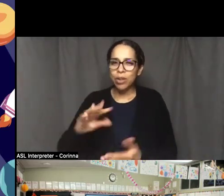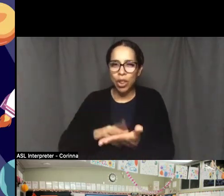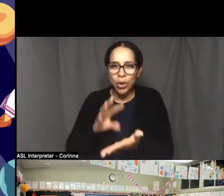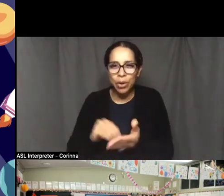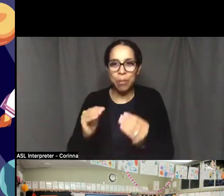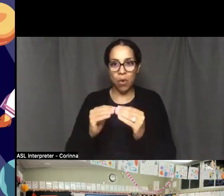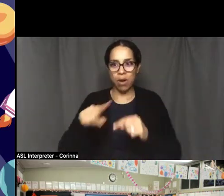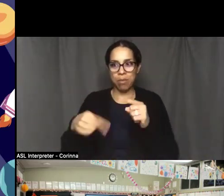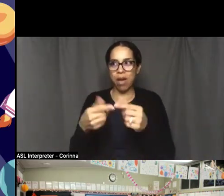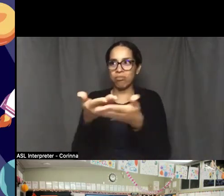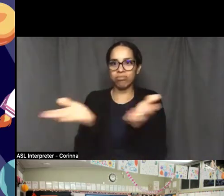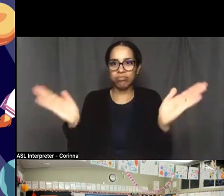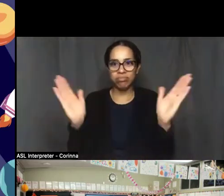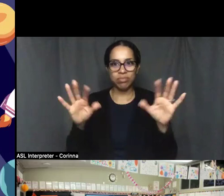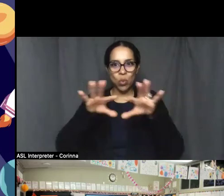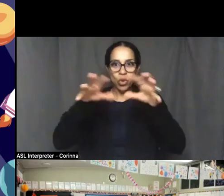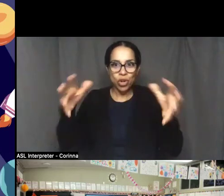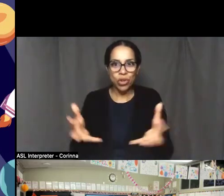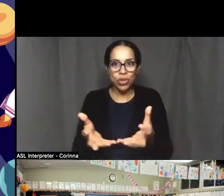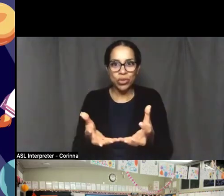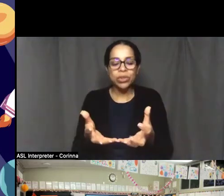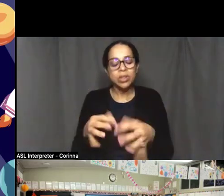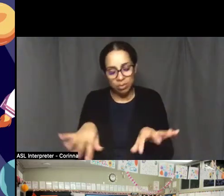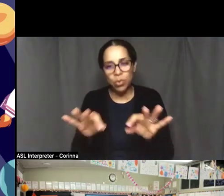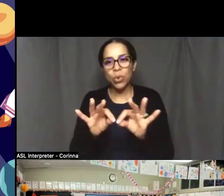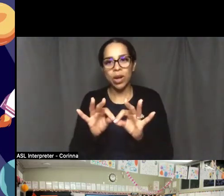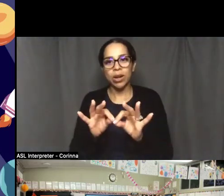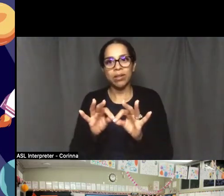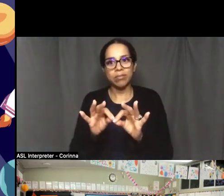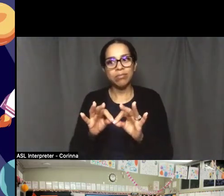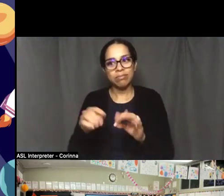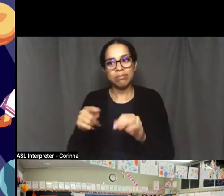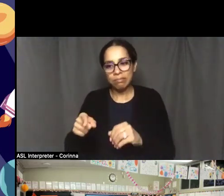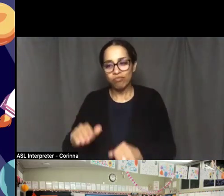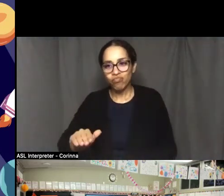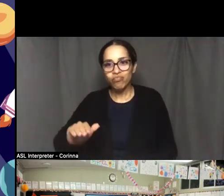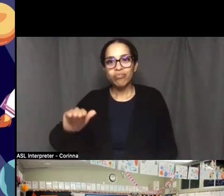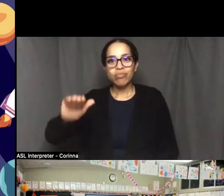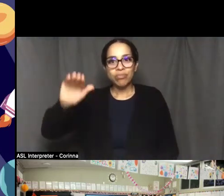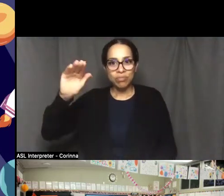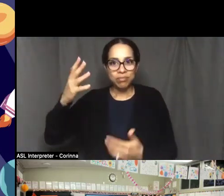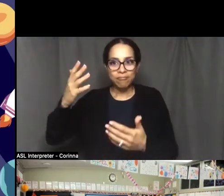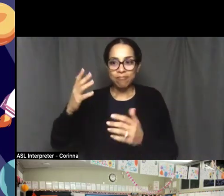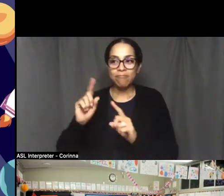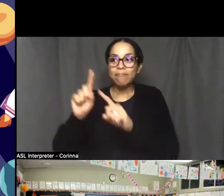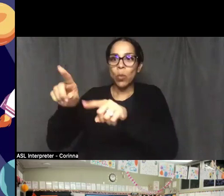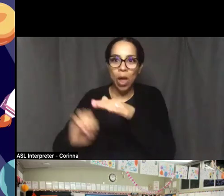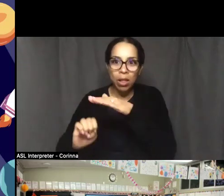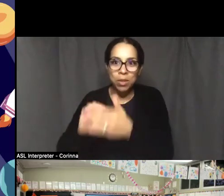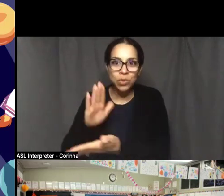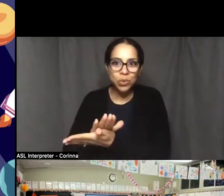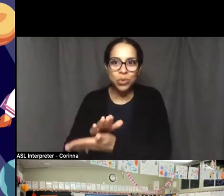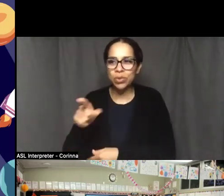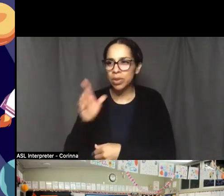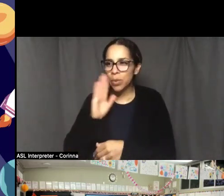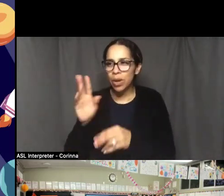And all of that is really important to them as they are learners and moving through elementary school. All these things that they pick up on and that